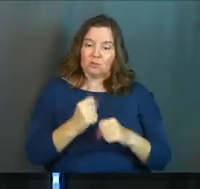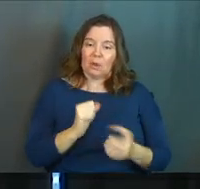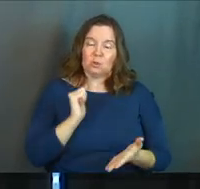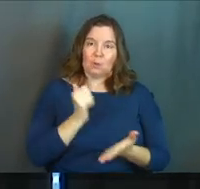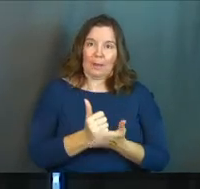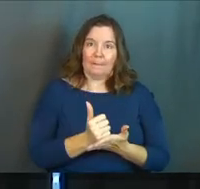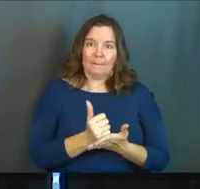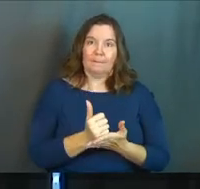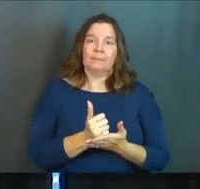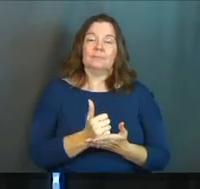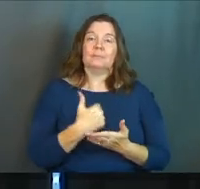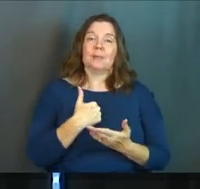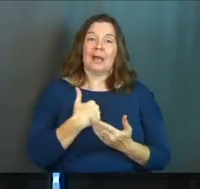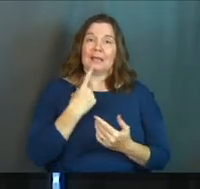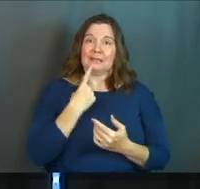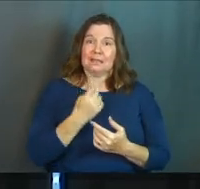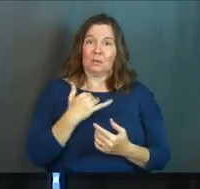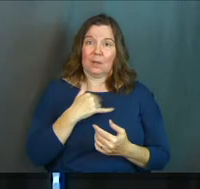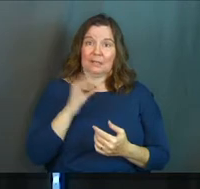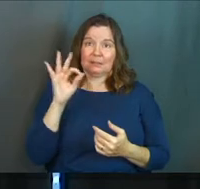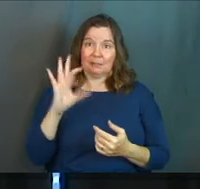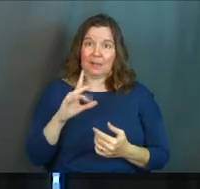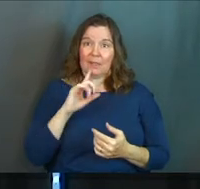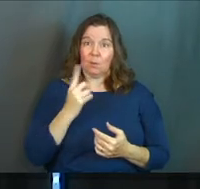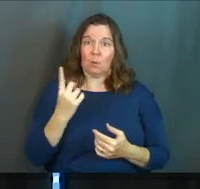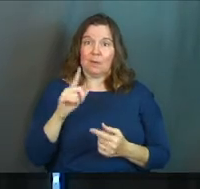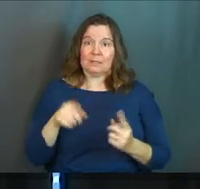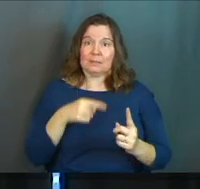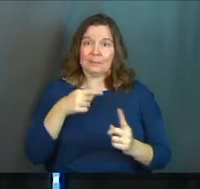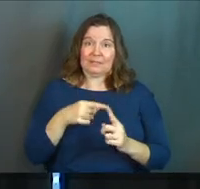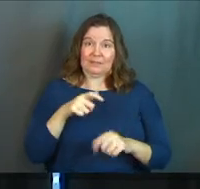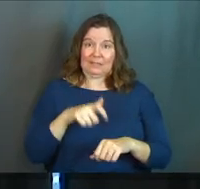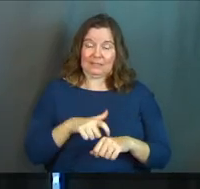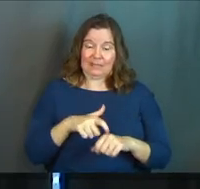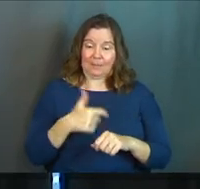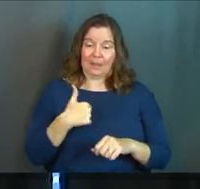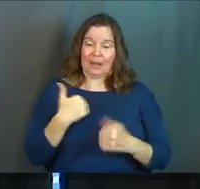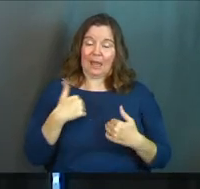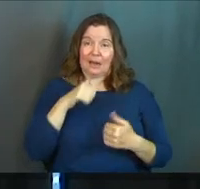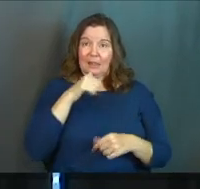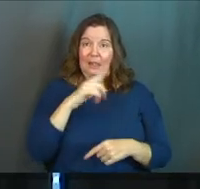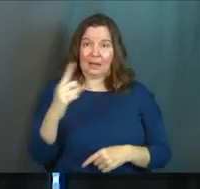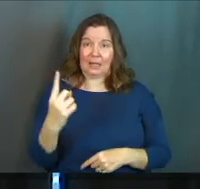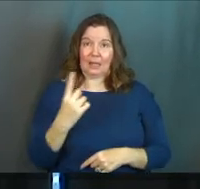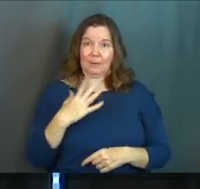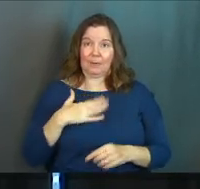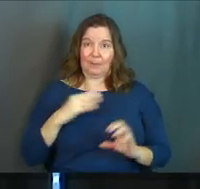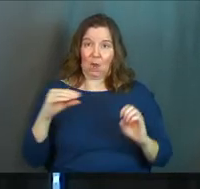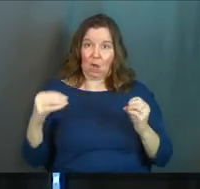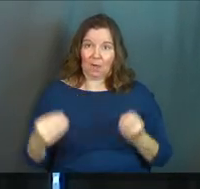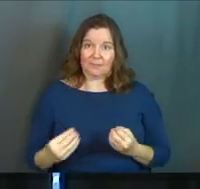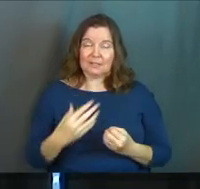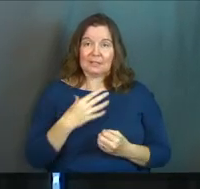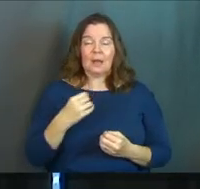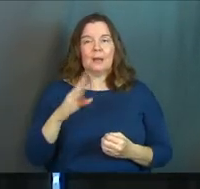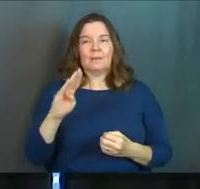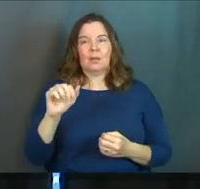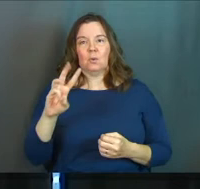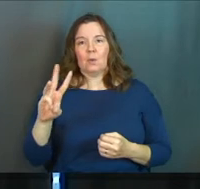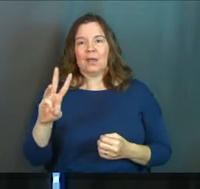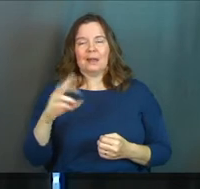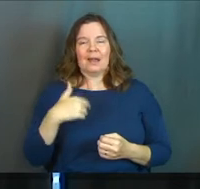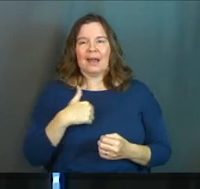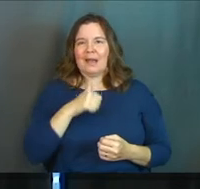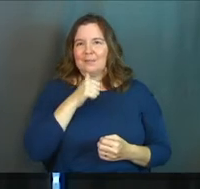trying to help. I can tell you as a pastor, there was one specific time that I had a lady come into my office. And by the